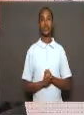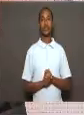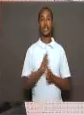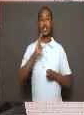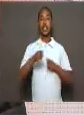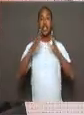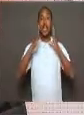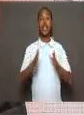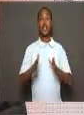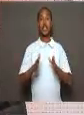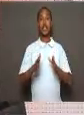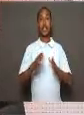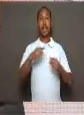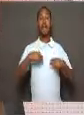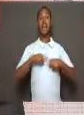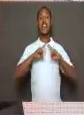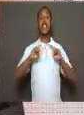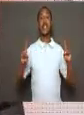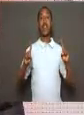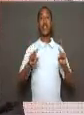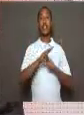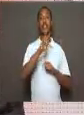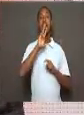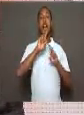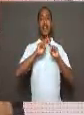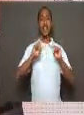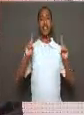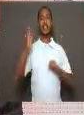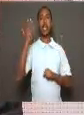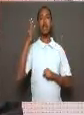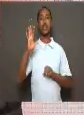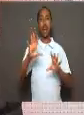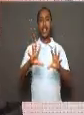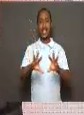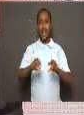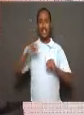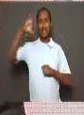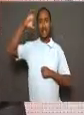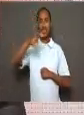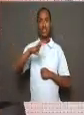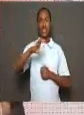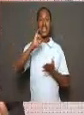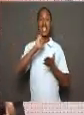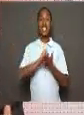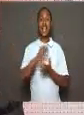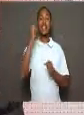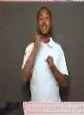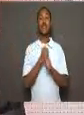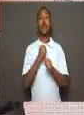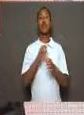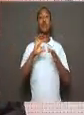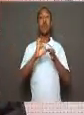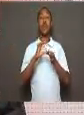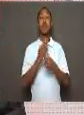Scientists have identified that there are different types of attractive forces that form the